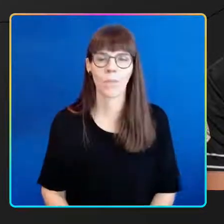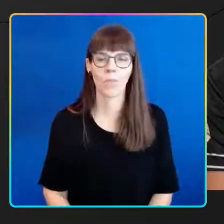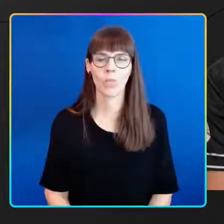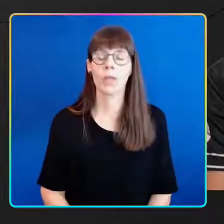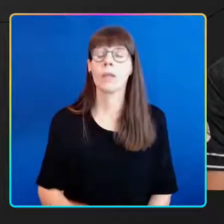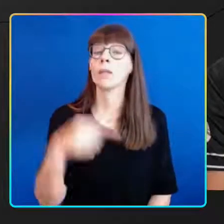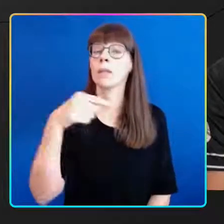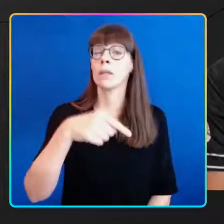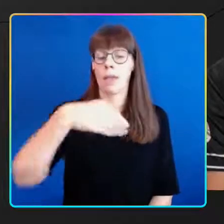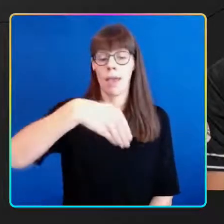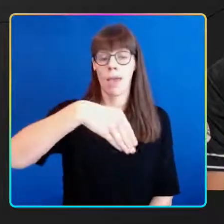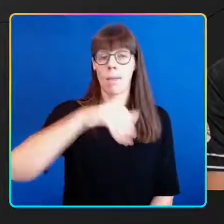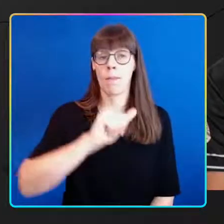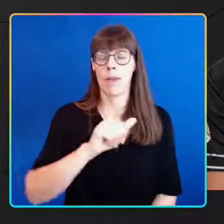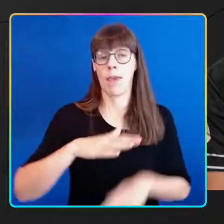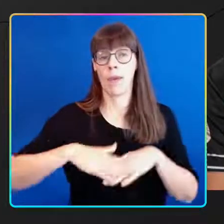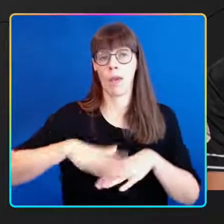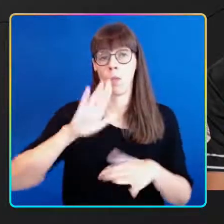to